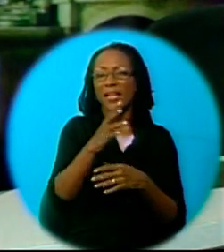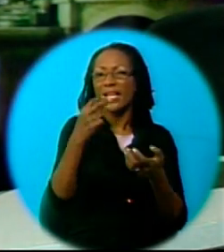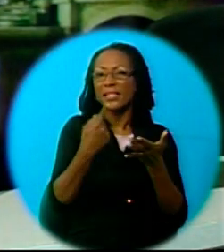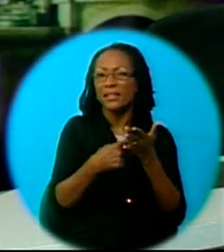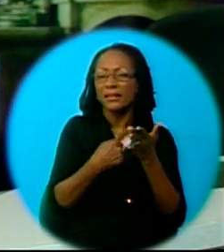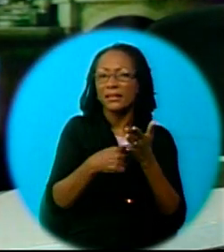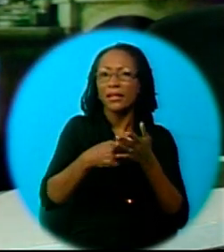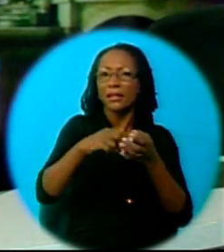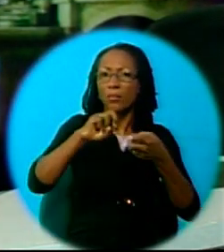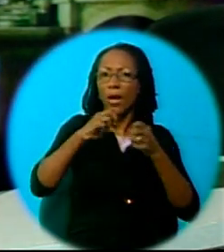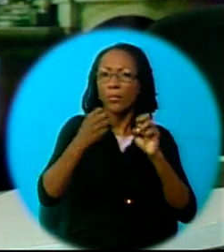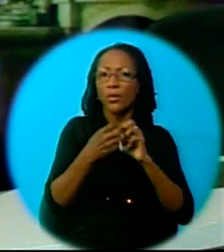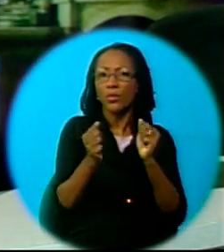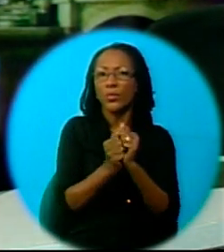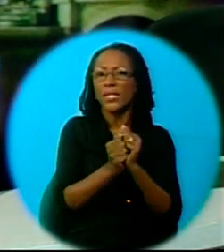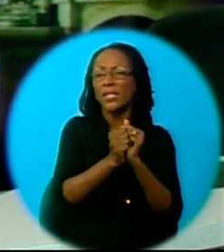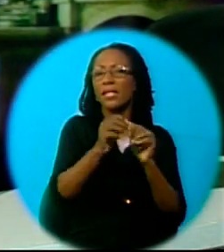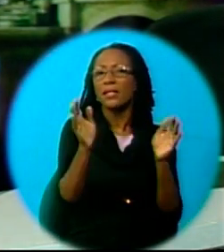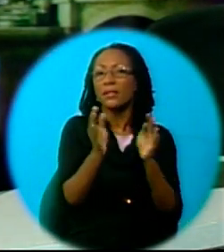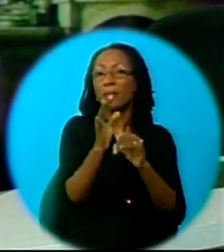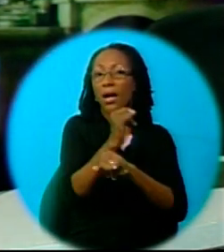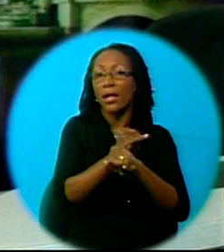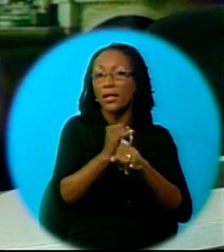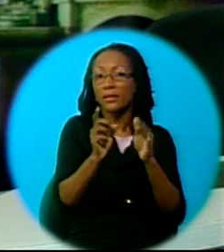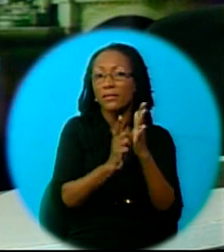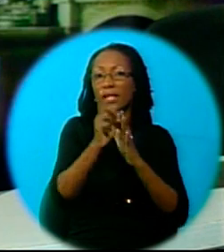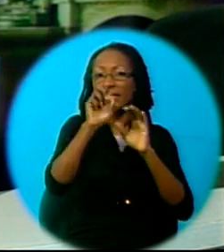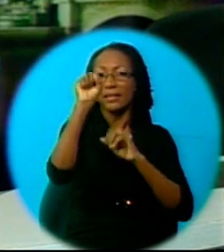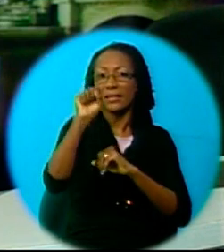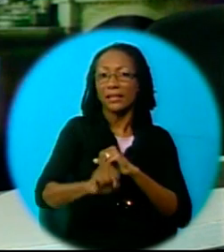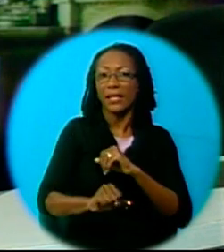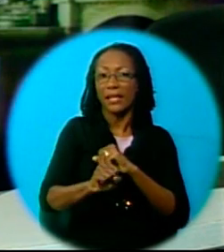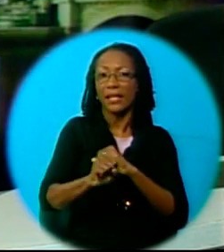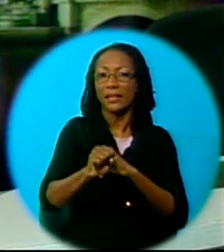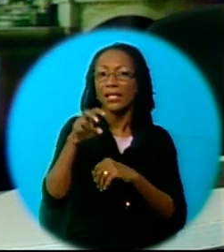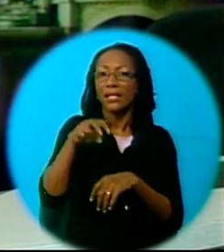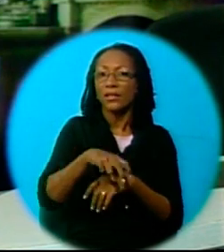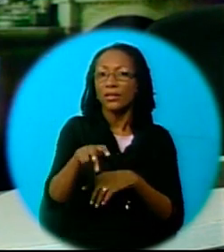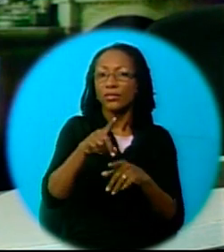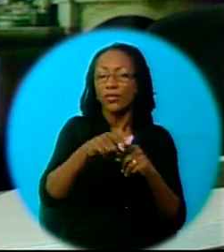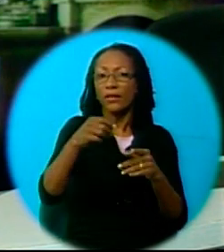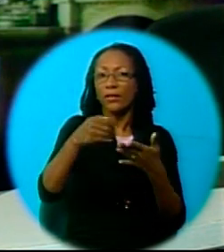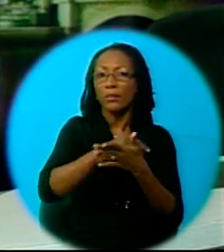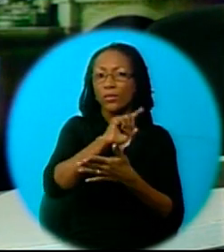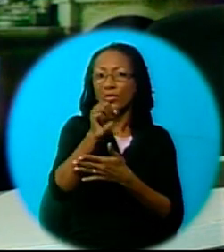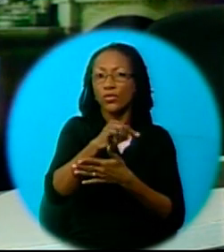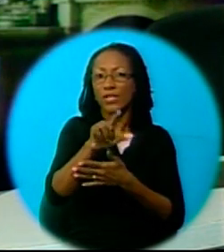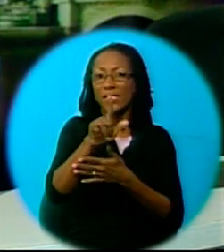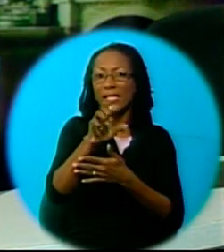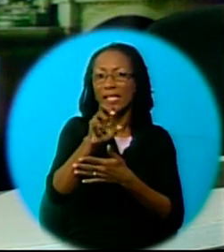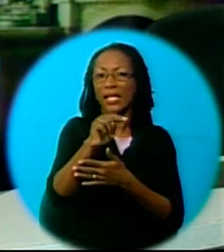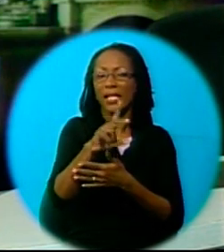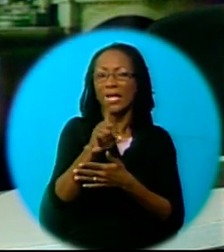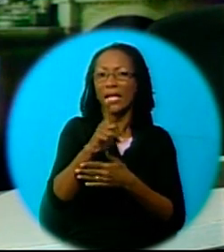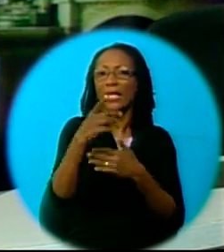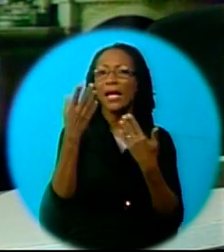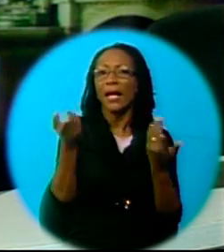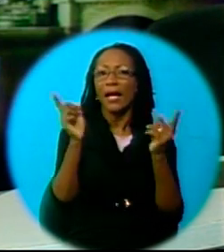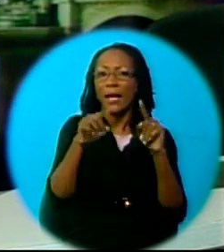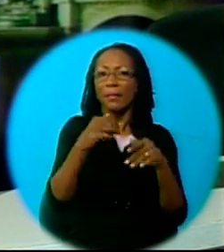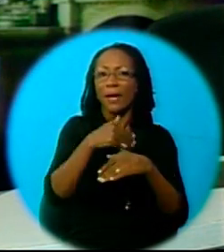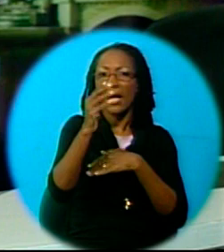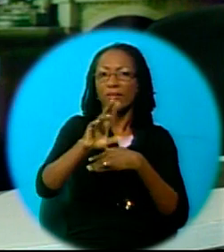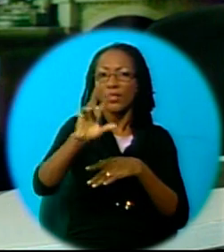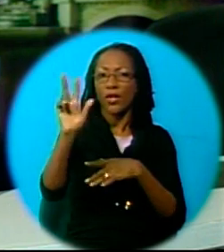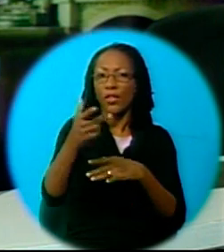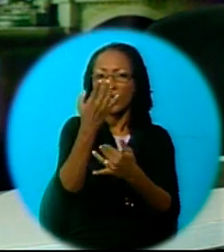island developing states, and internal affairs. The trip to New Zealand came directly after the conclusion of the 3rd International Conference